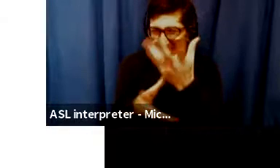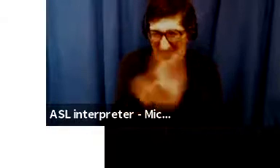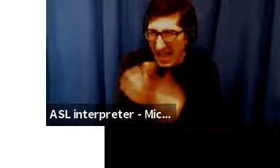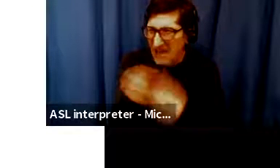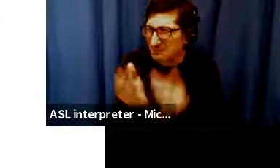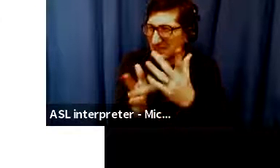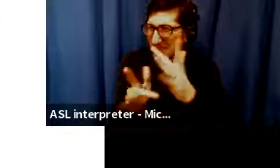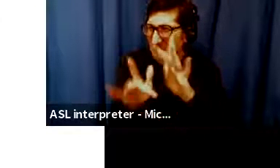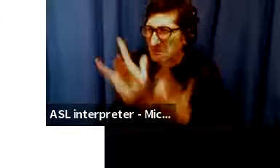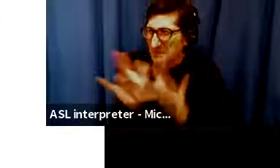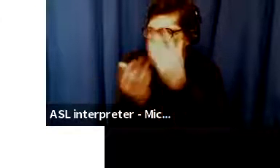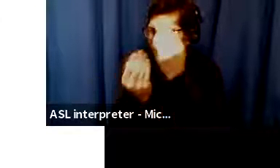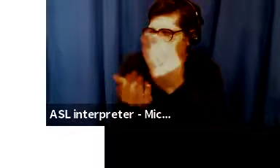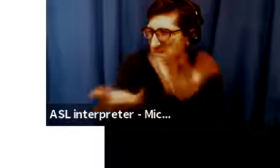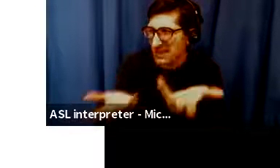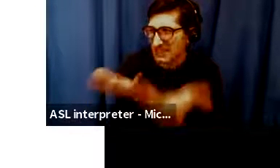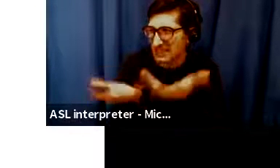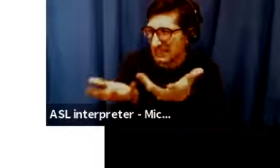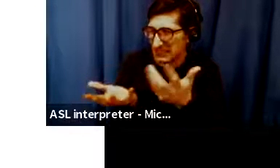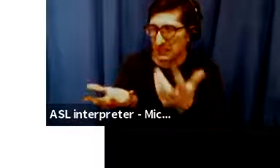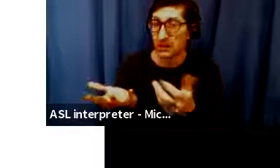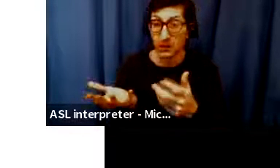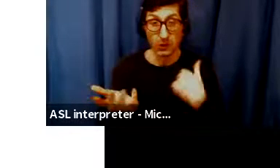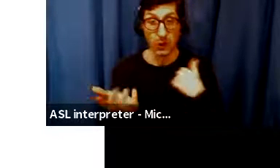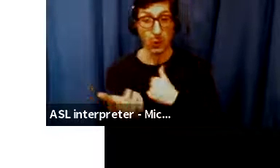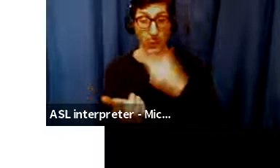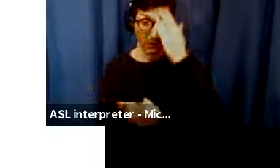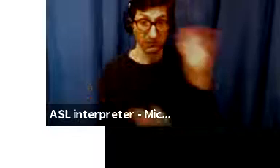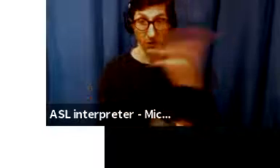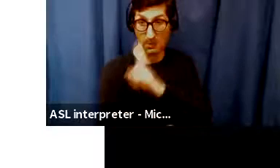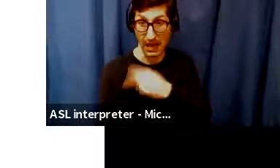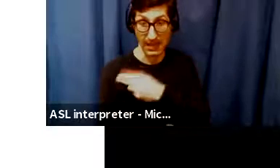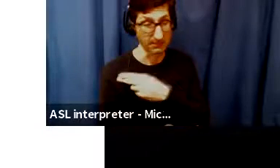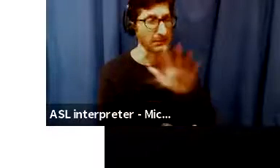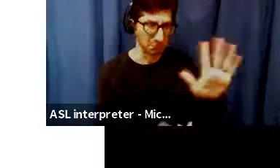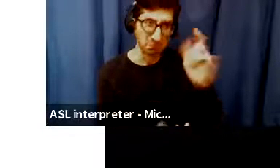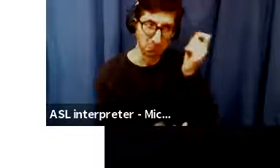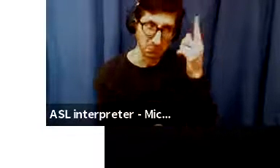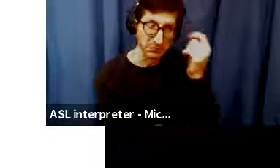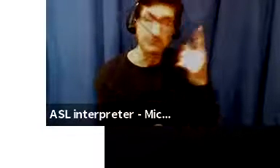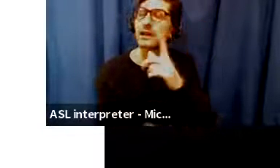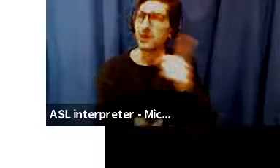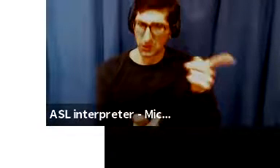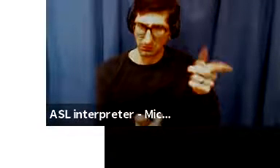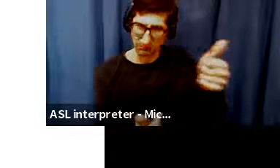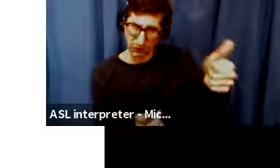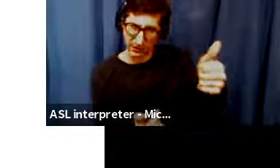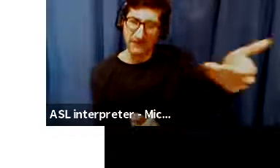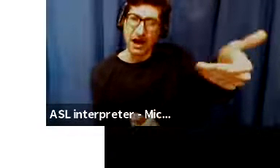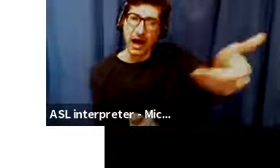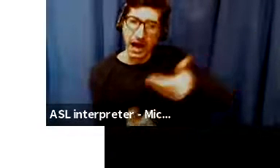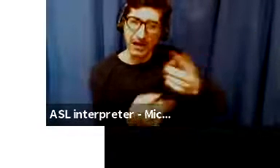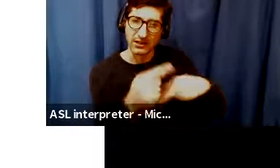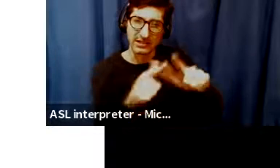be. So our recommendation to that person is to hire a sign language interpreter to